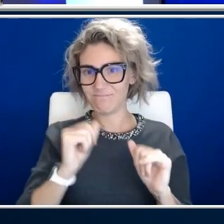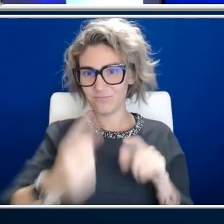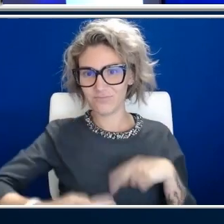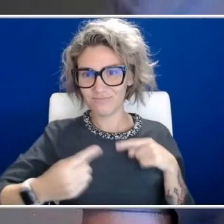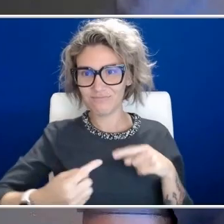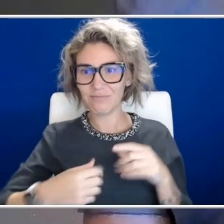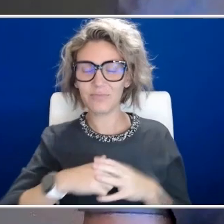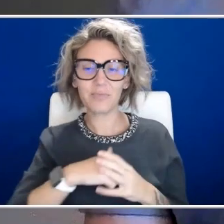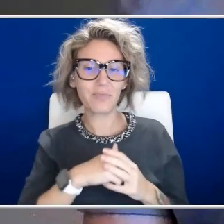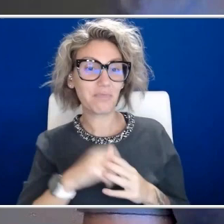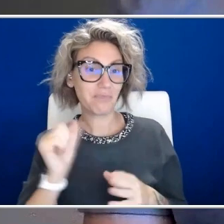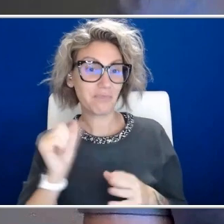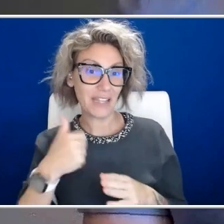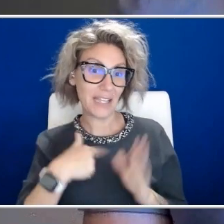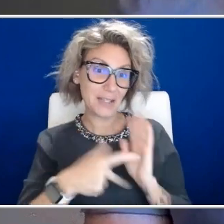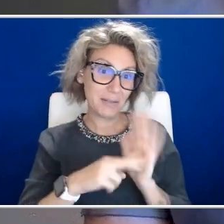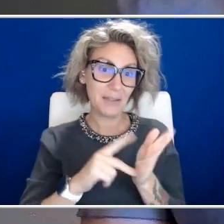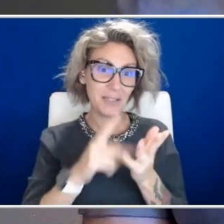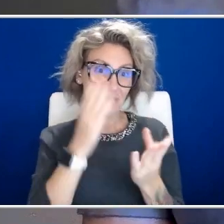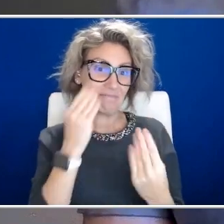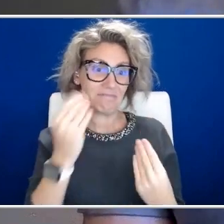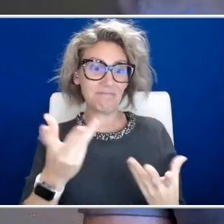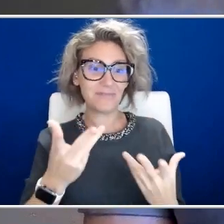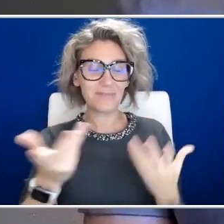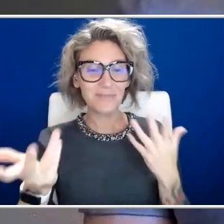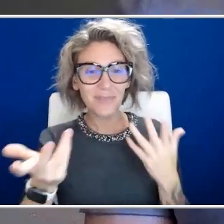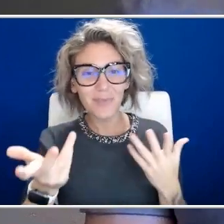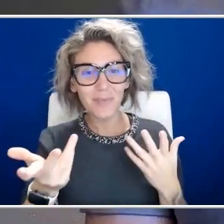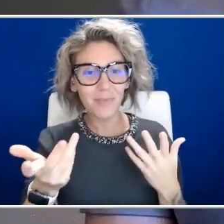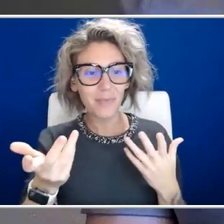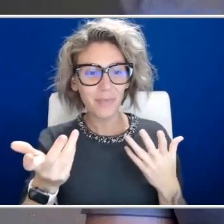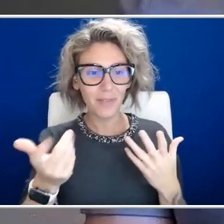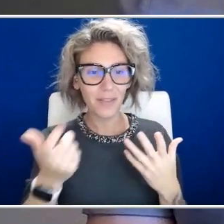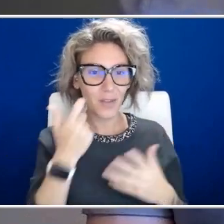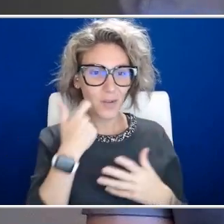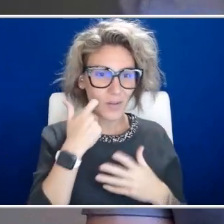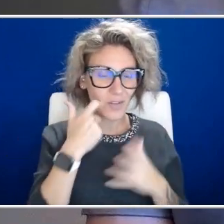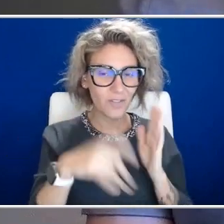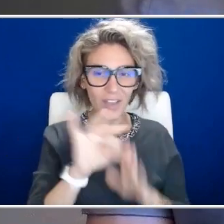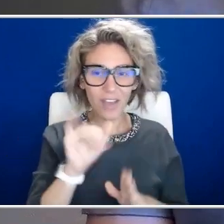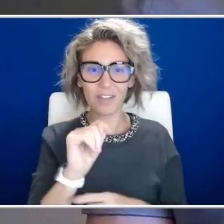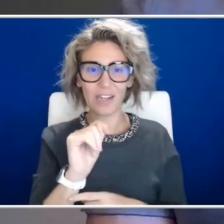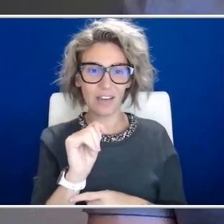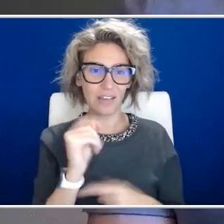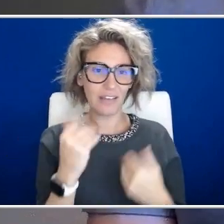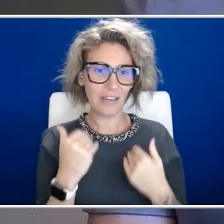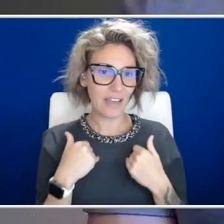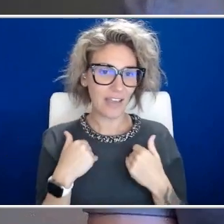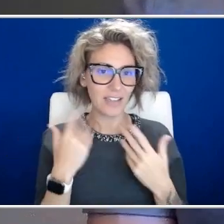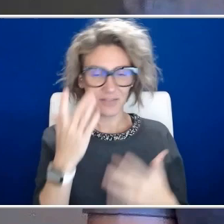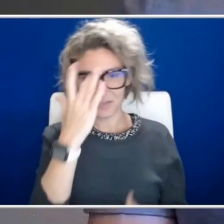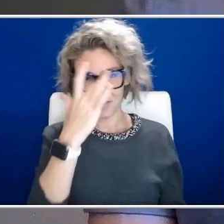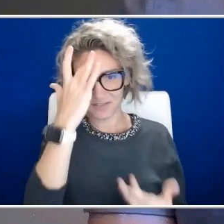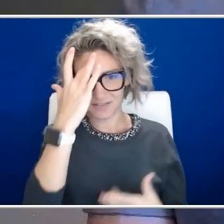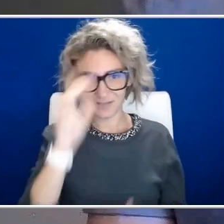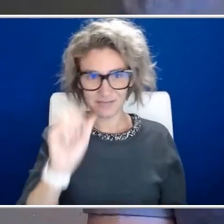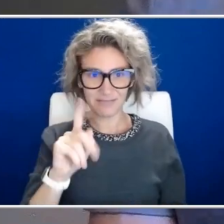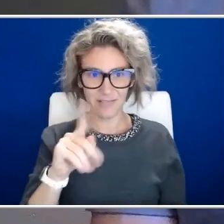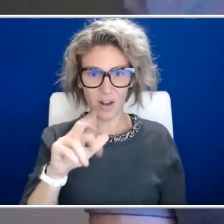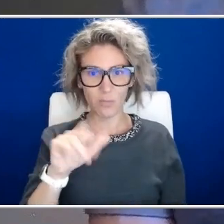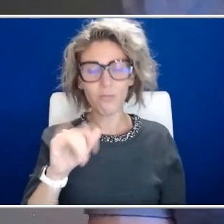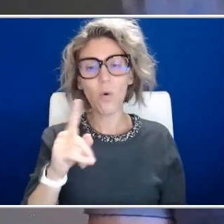Yeah, I mean, I just kind of let her know, like, hey, I just recently found out I have this disease called